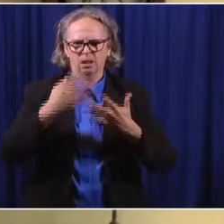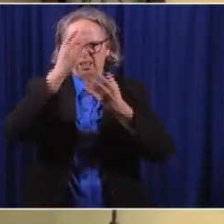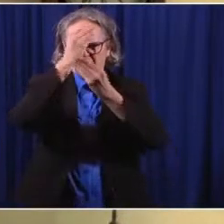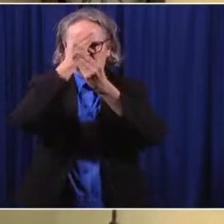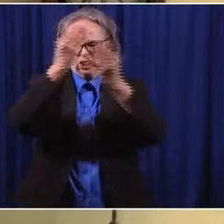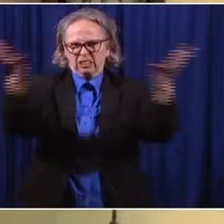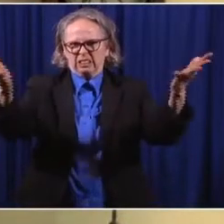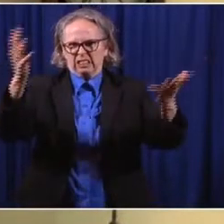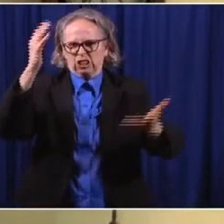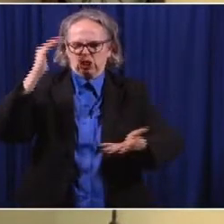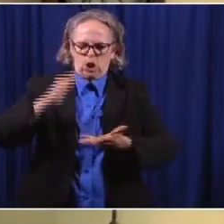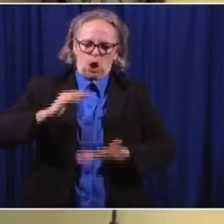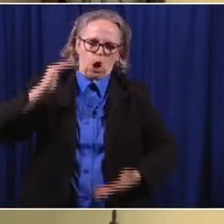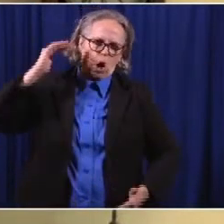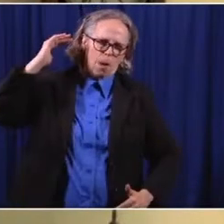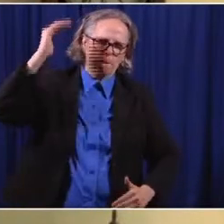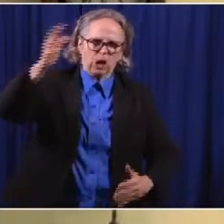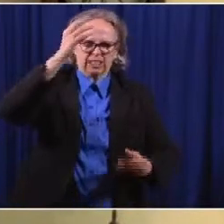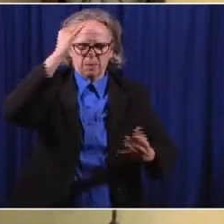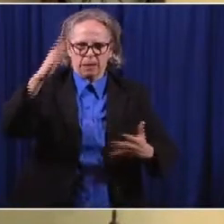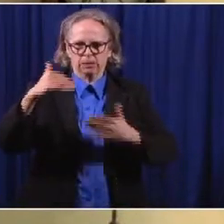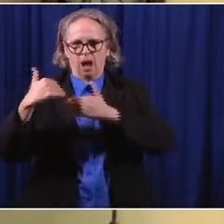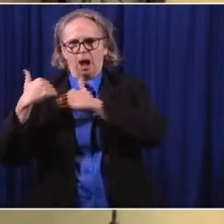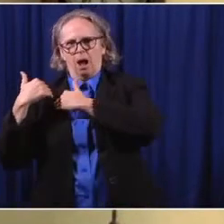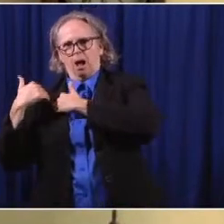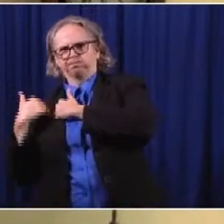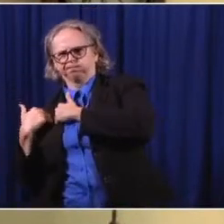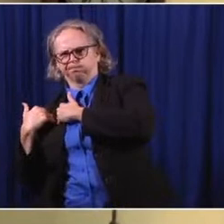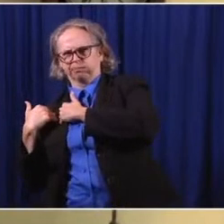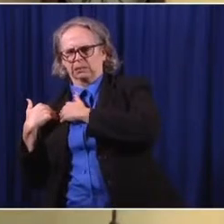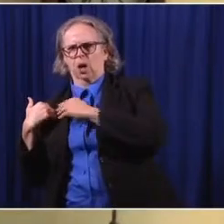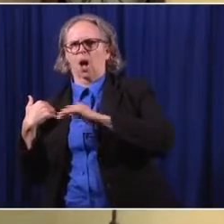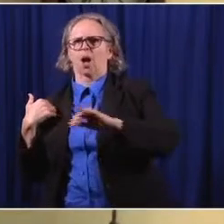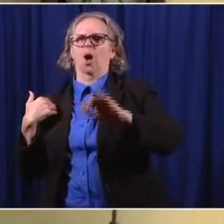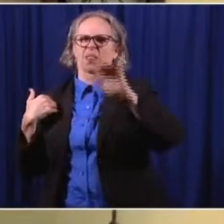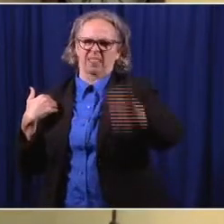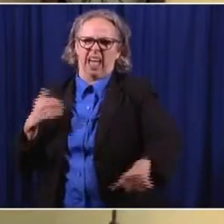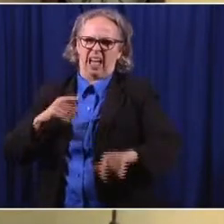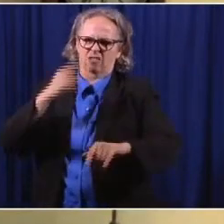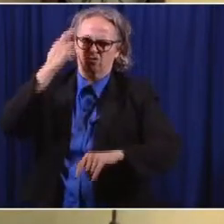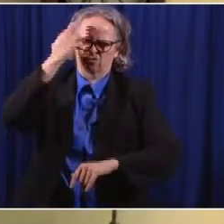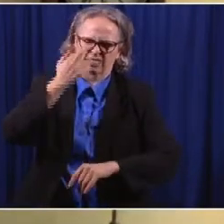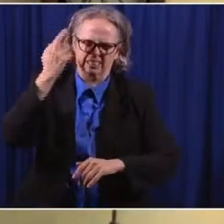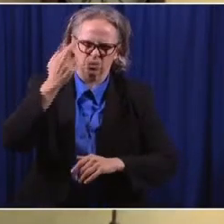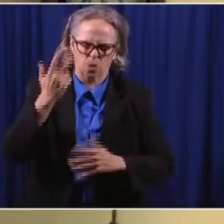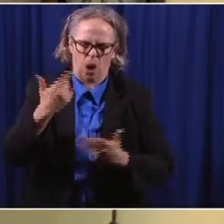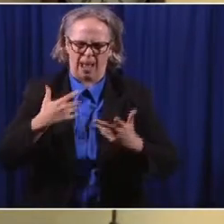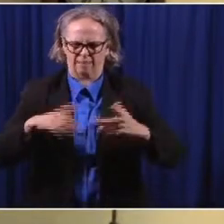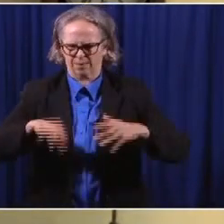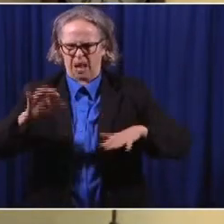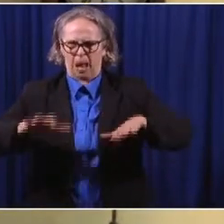too burdensome. So we're trying to get a sweet spot there. I think it's great when schools set